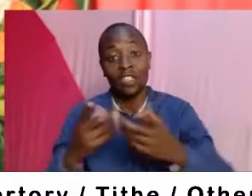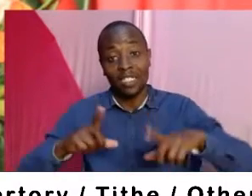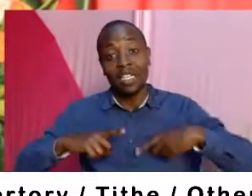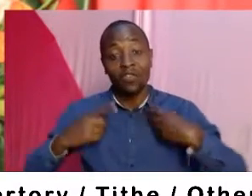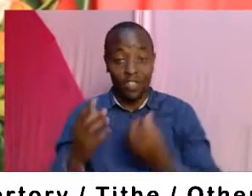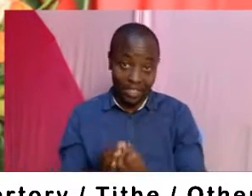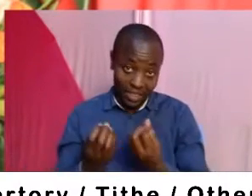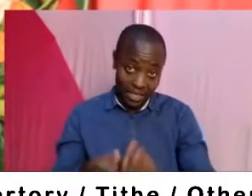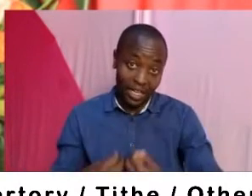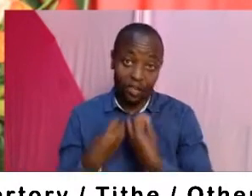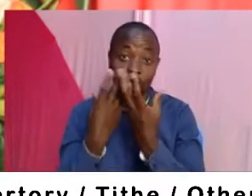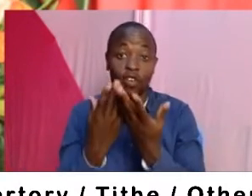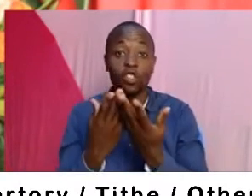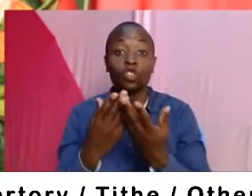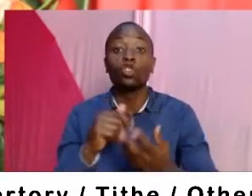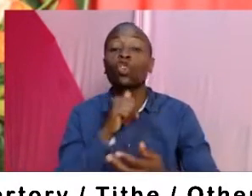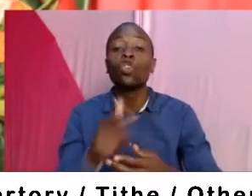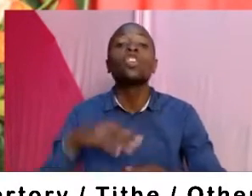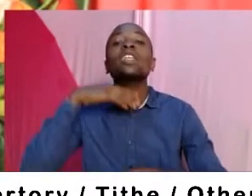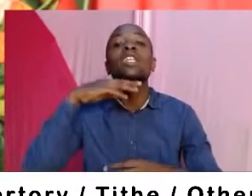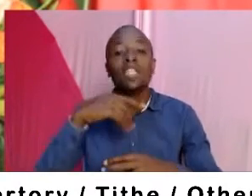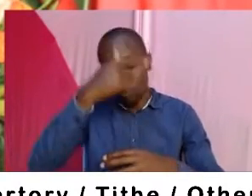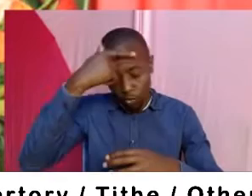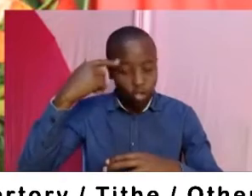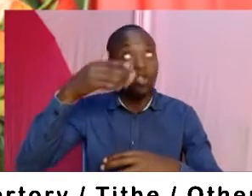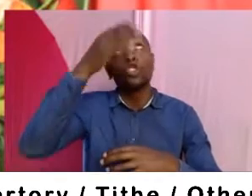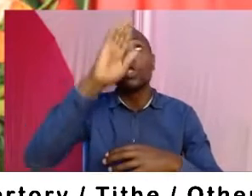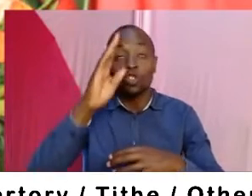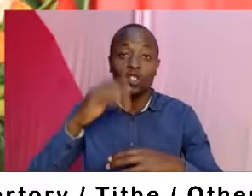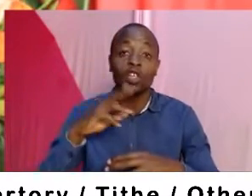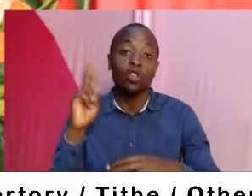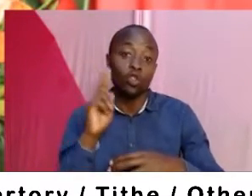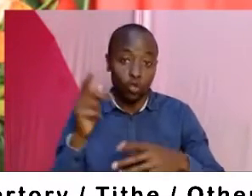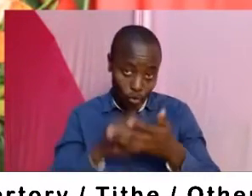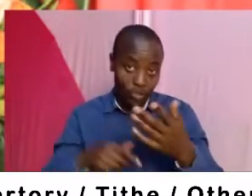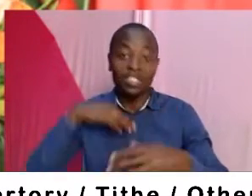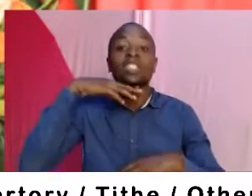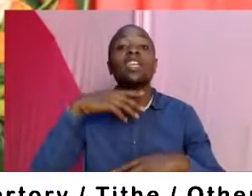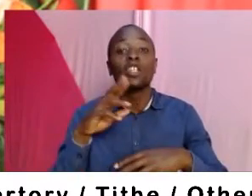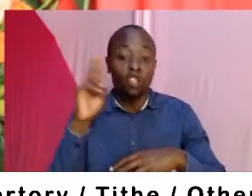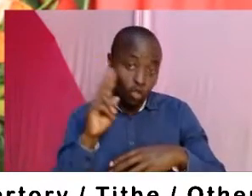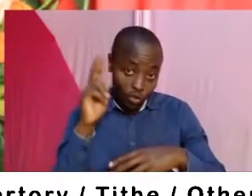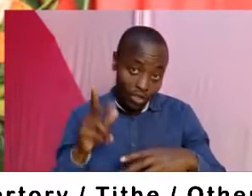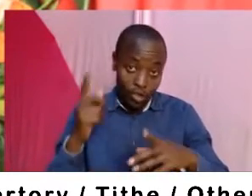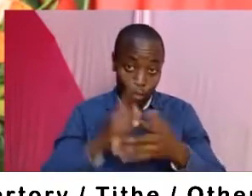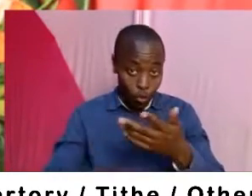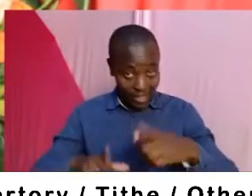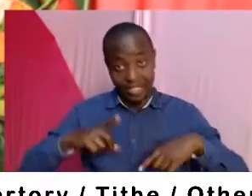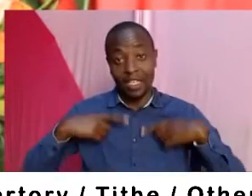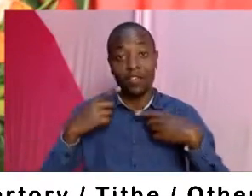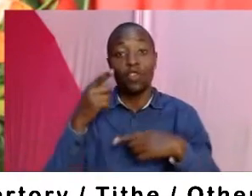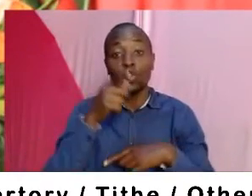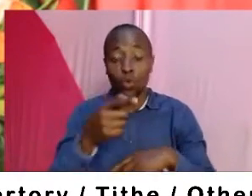living sacrifice, not a dead one. Because God cannot use what is dead. God will use what is living. And you